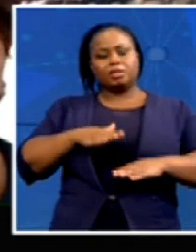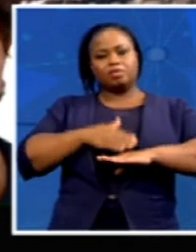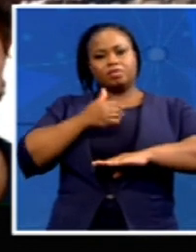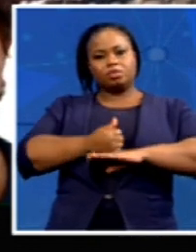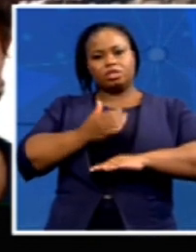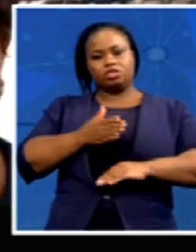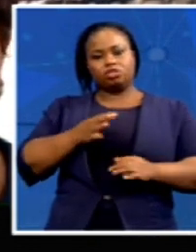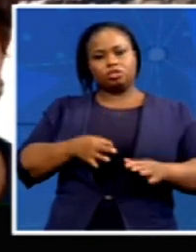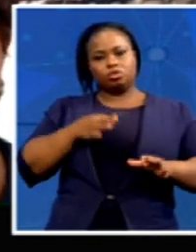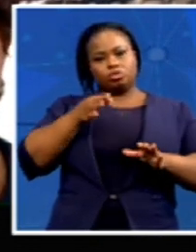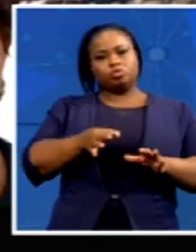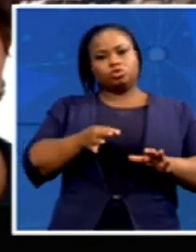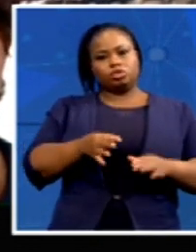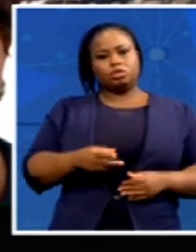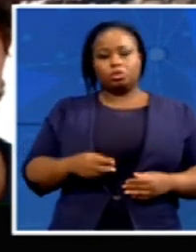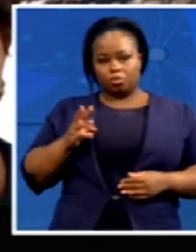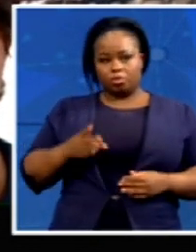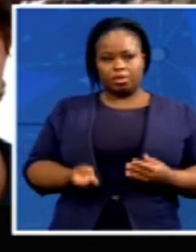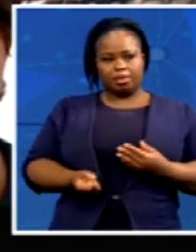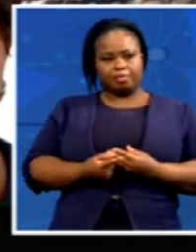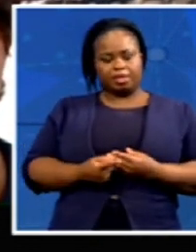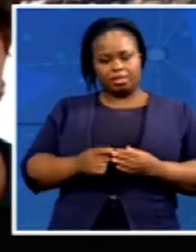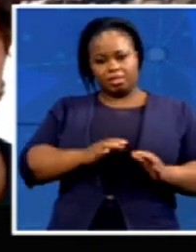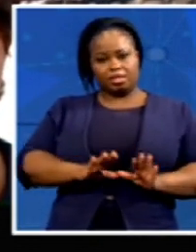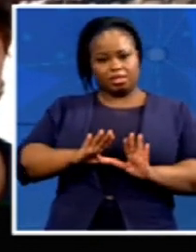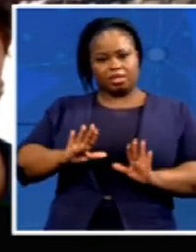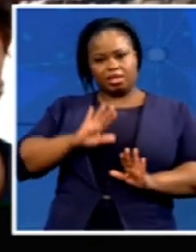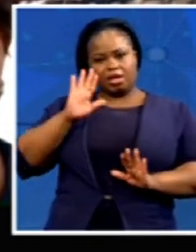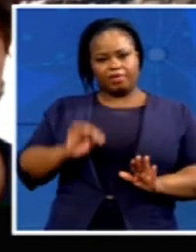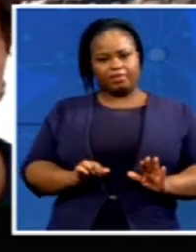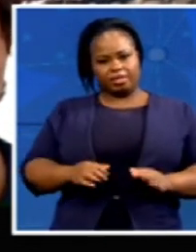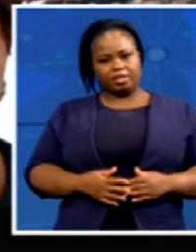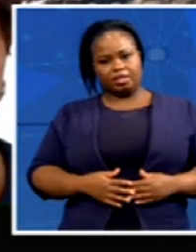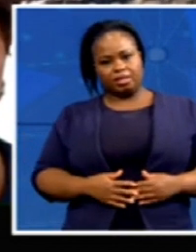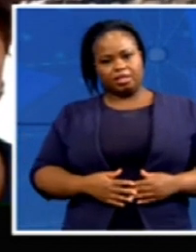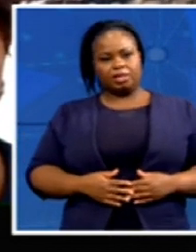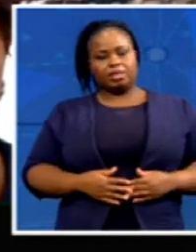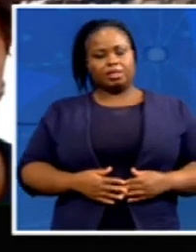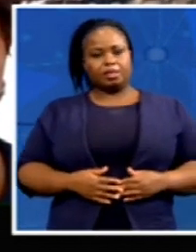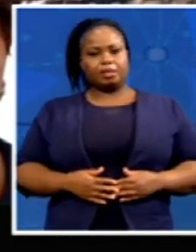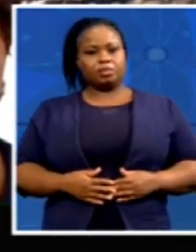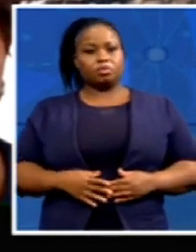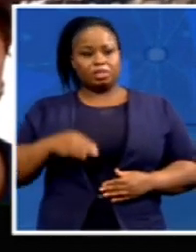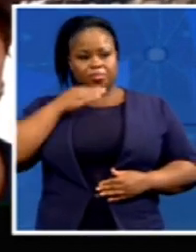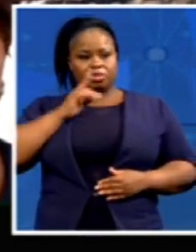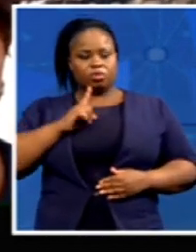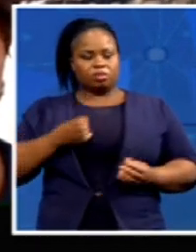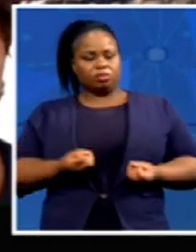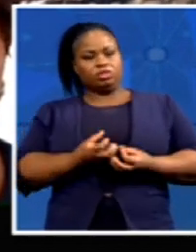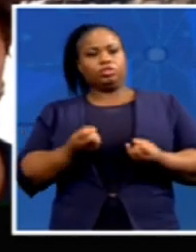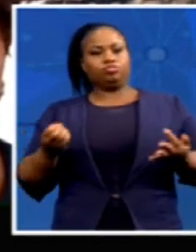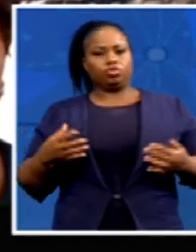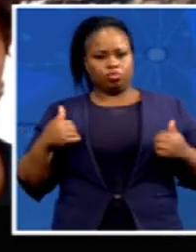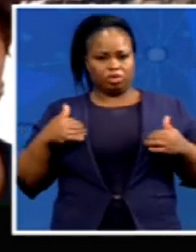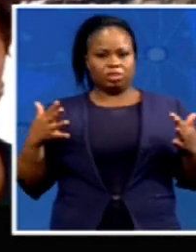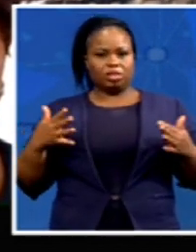the continent shortly. Or arriving the continent, meaning the distribution will start of those doses of vaccines. So I